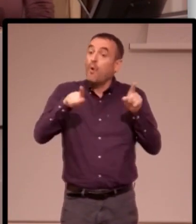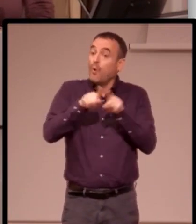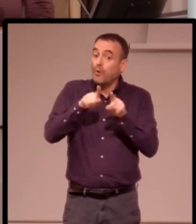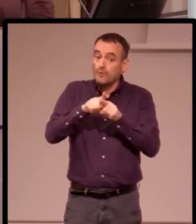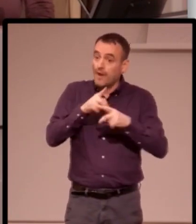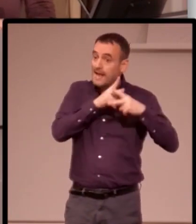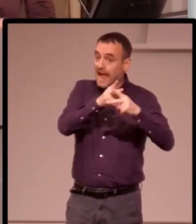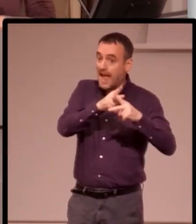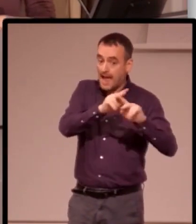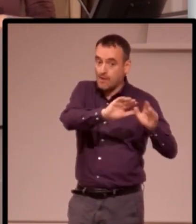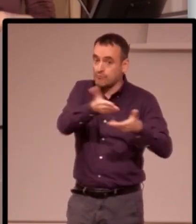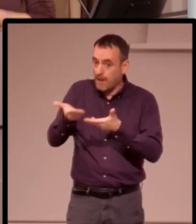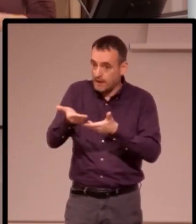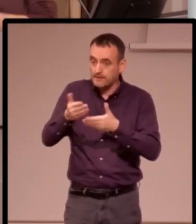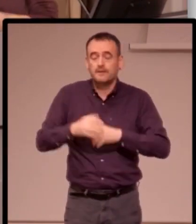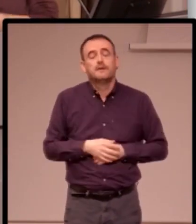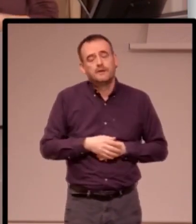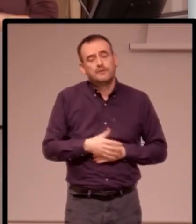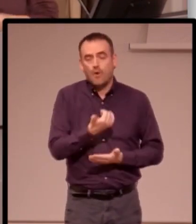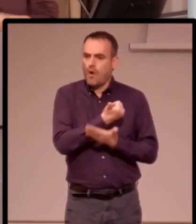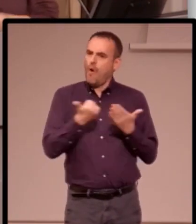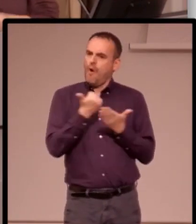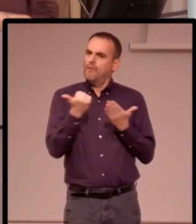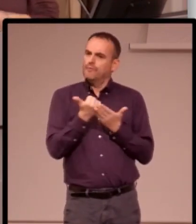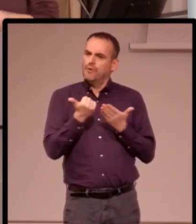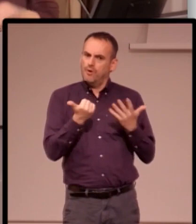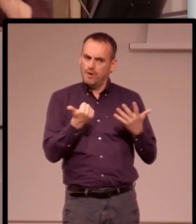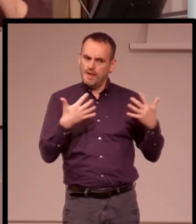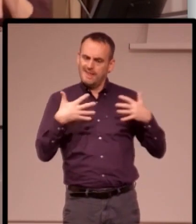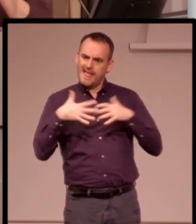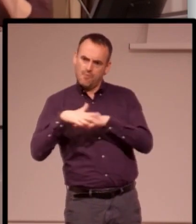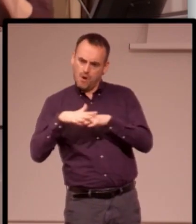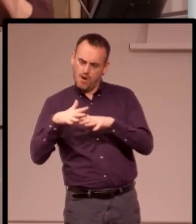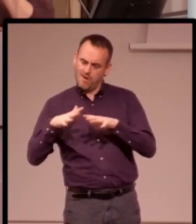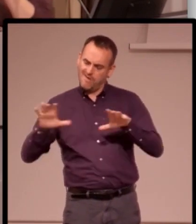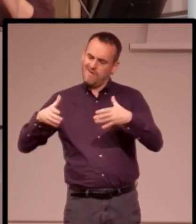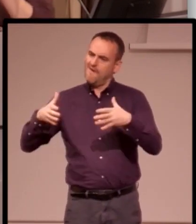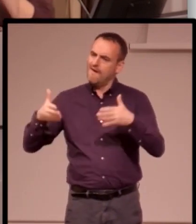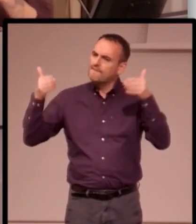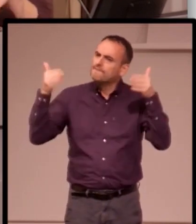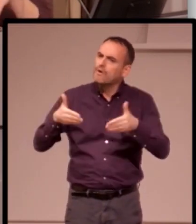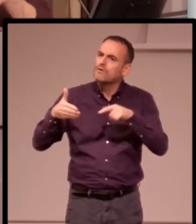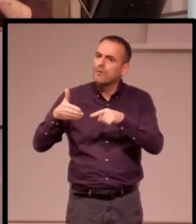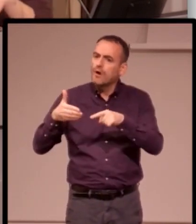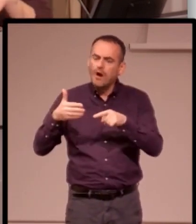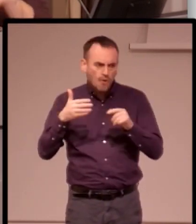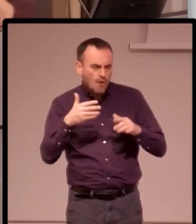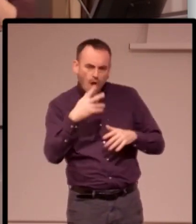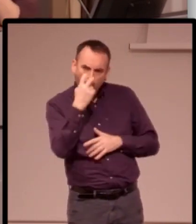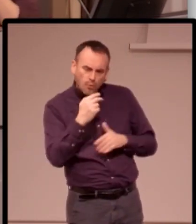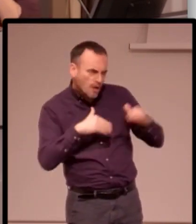of care as well. And very often that network ends up focusing on older